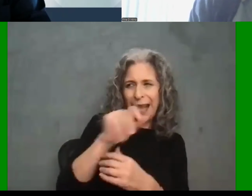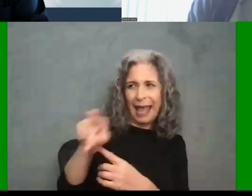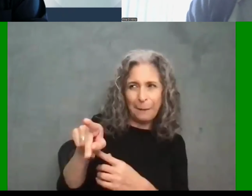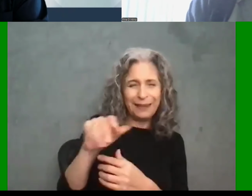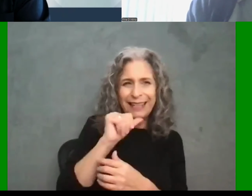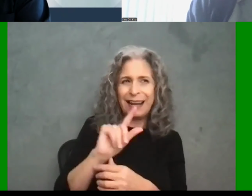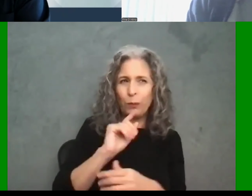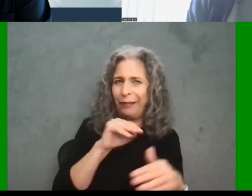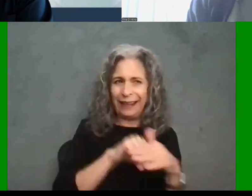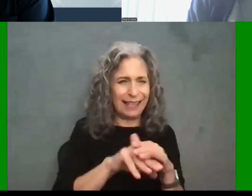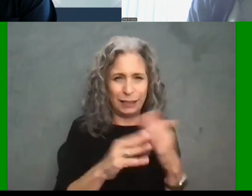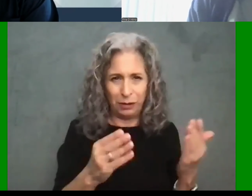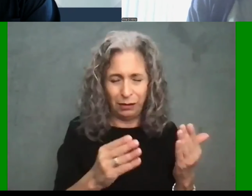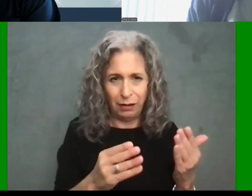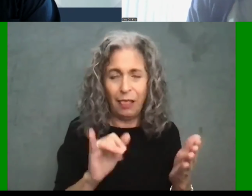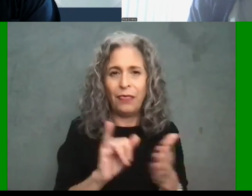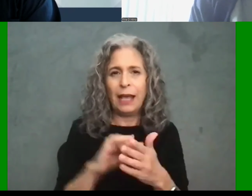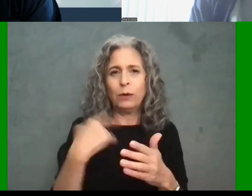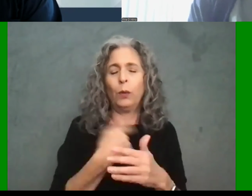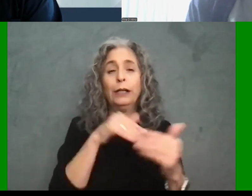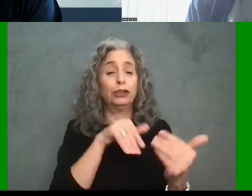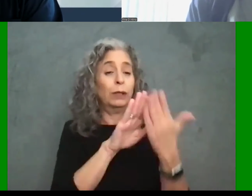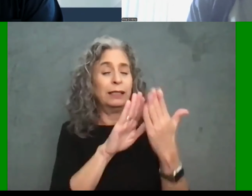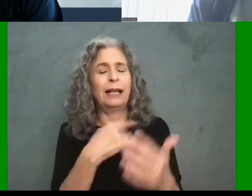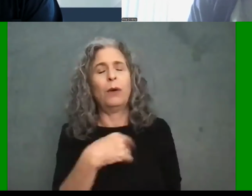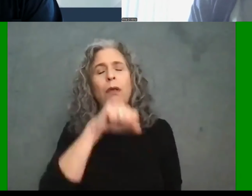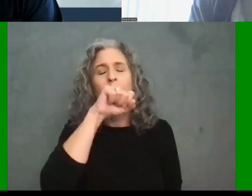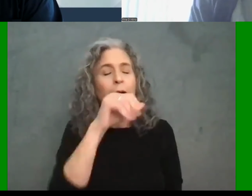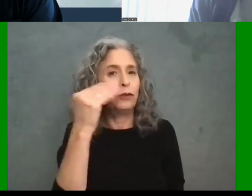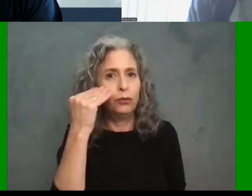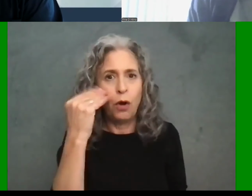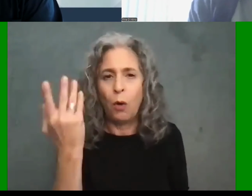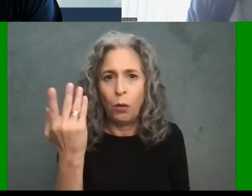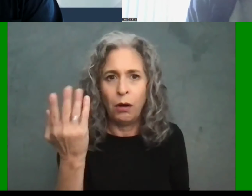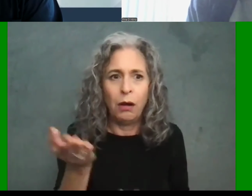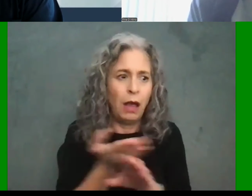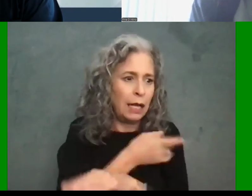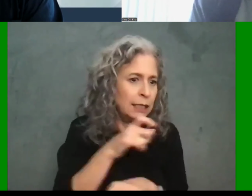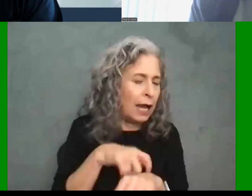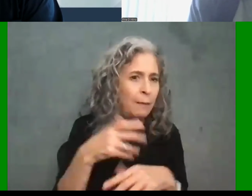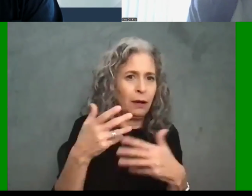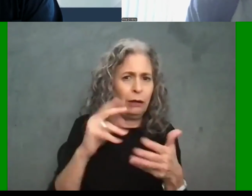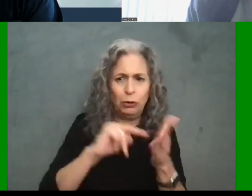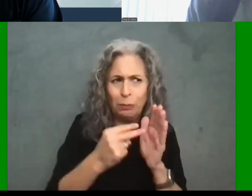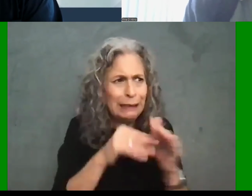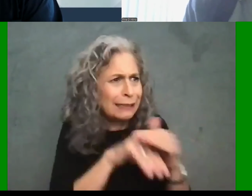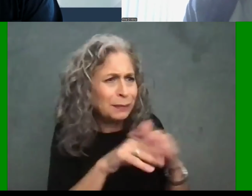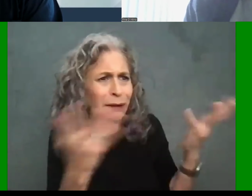to me, is one of the things we're trying to address. I would have loved to know, what do you mean by